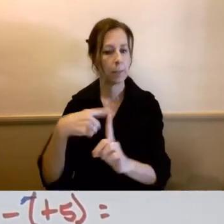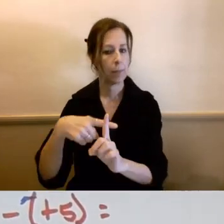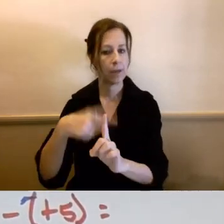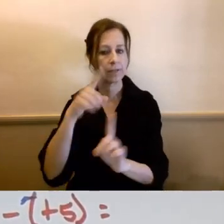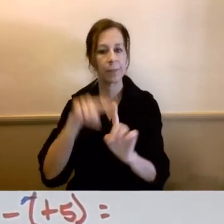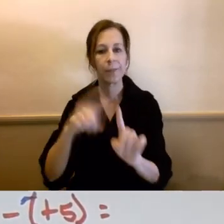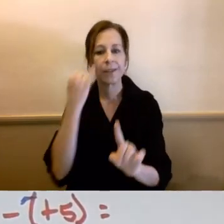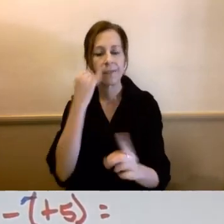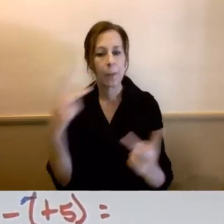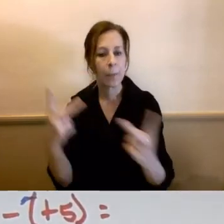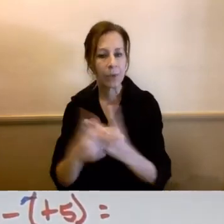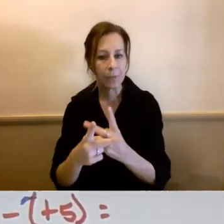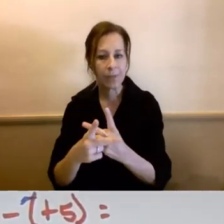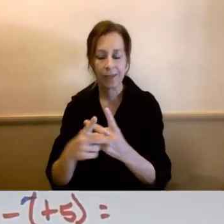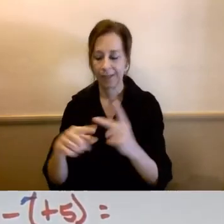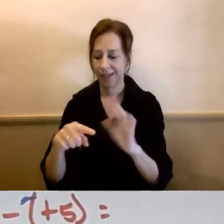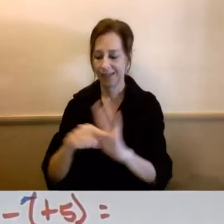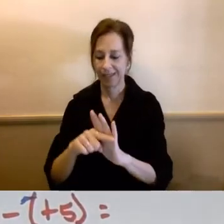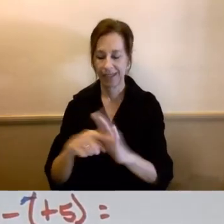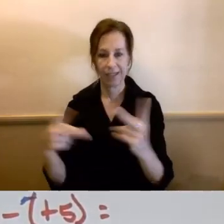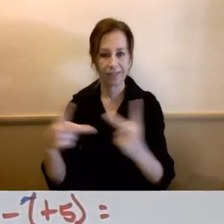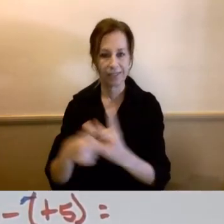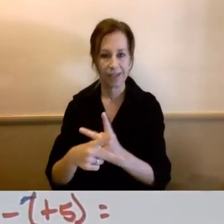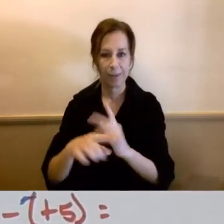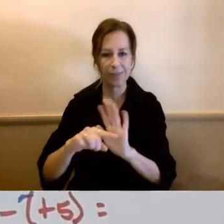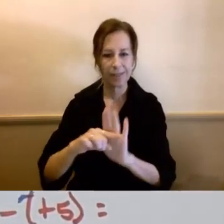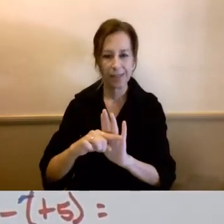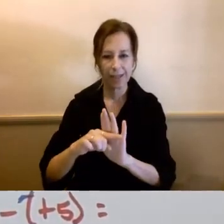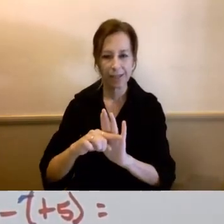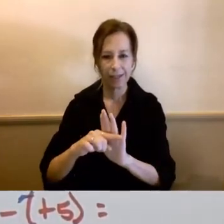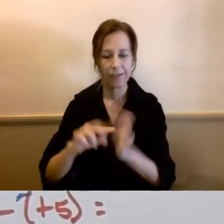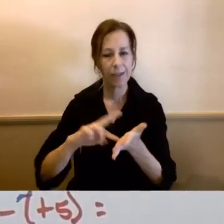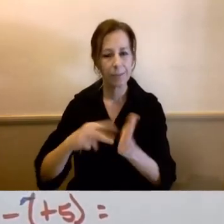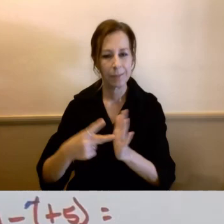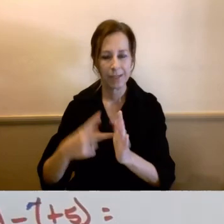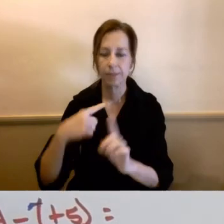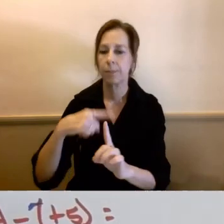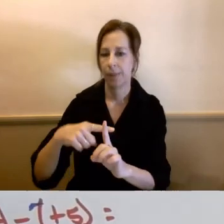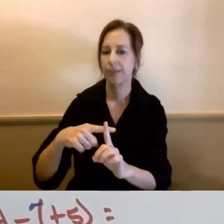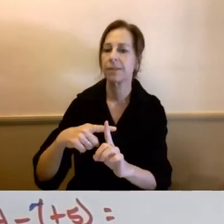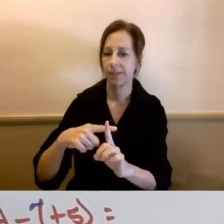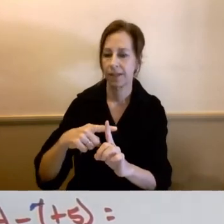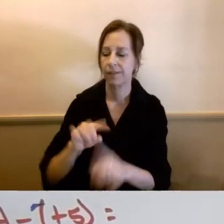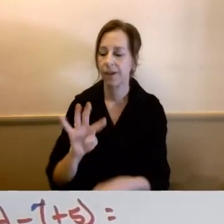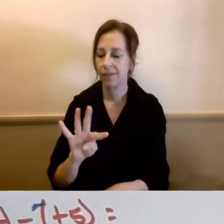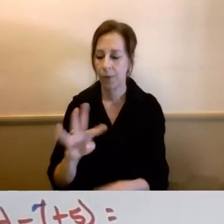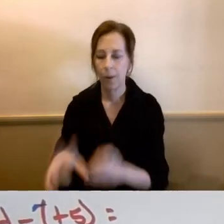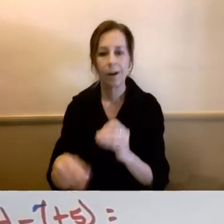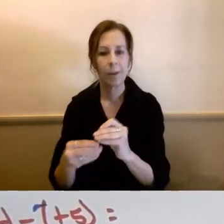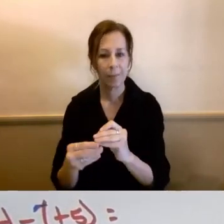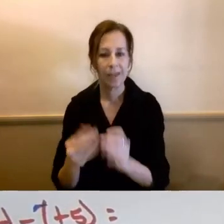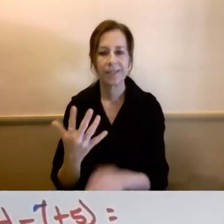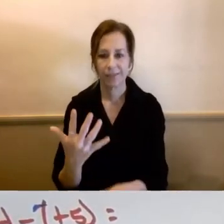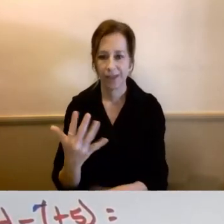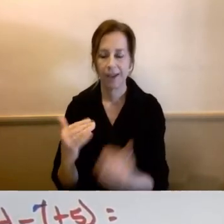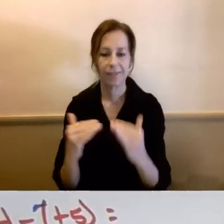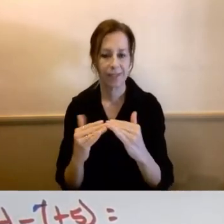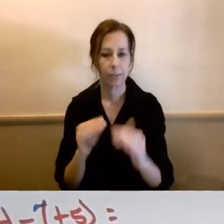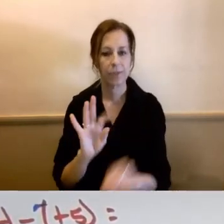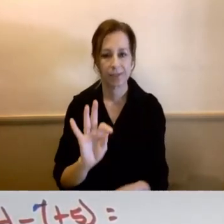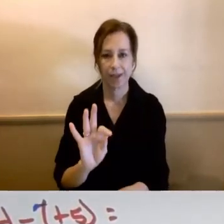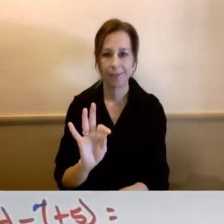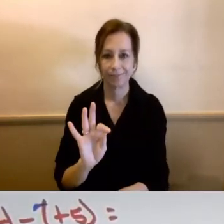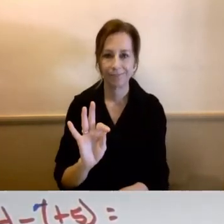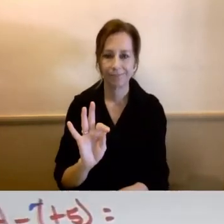positive, but if I multiply these, a negative times a negative, that makes a positive. So I get 4 plus 5, which